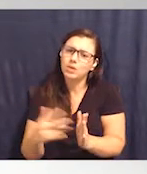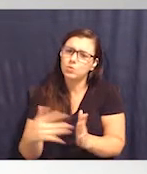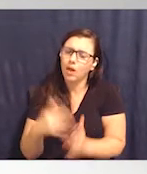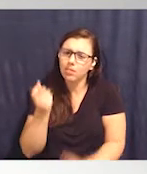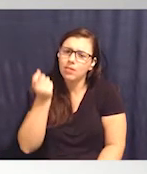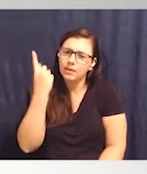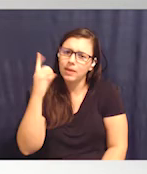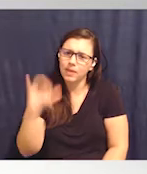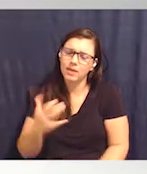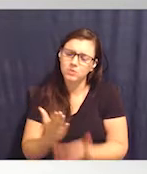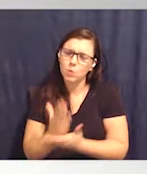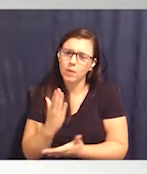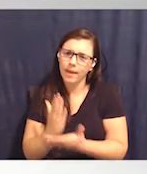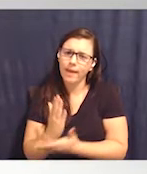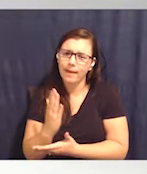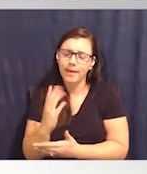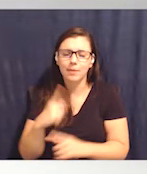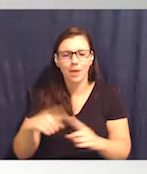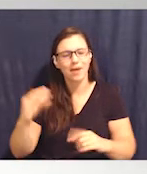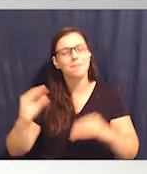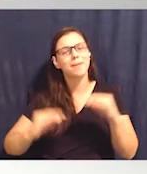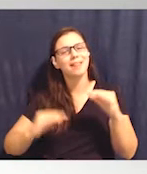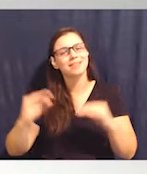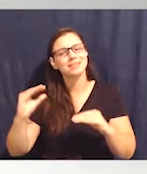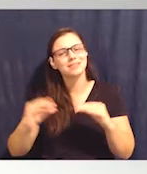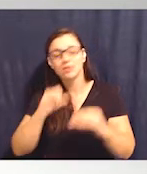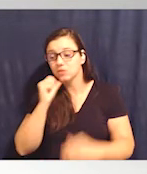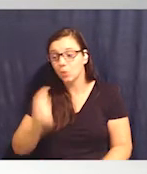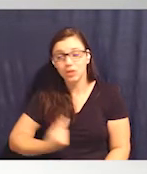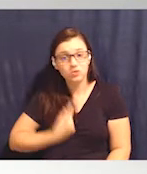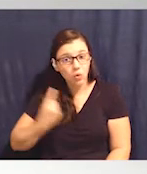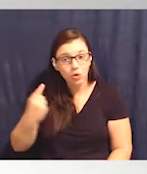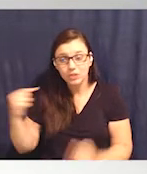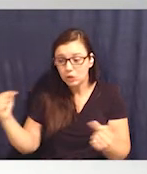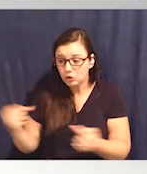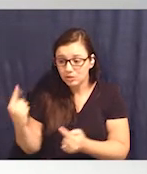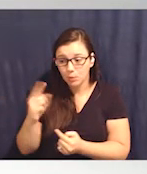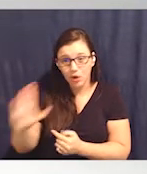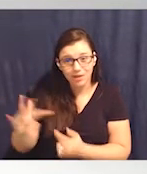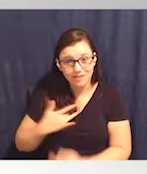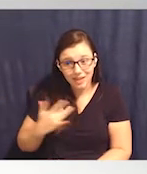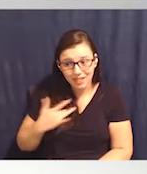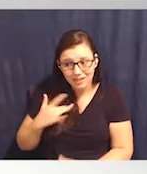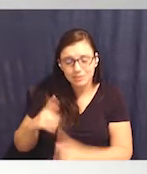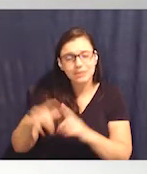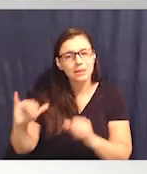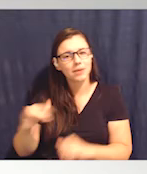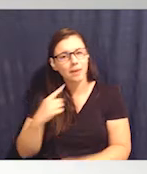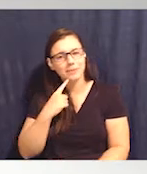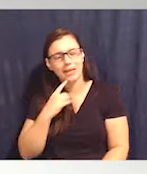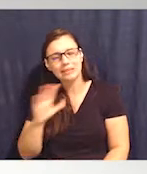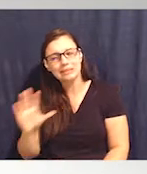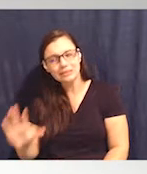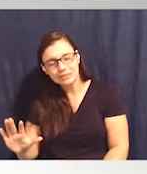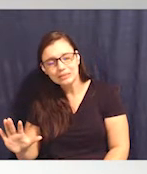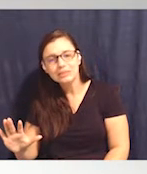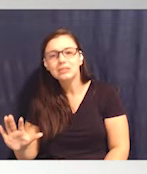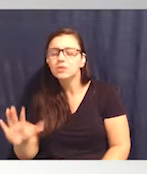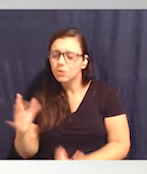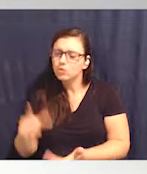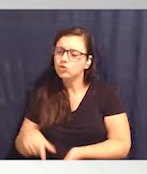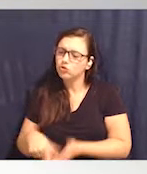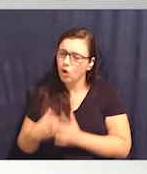that balancing act between not insulting or hurting somebody's feelings, but also saying, let's start from a point that